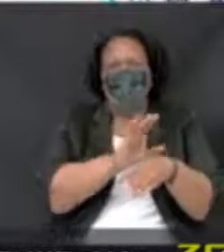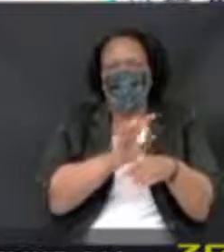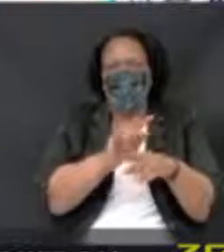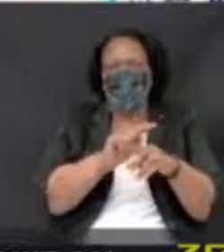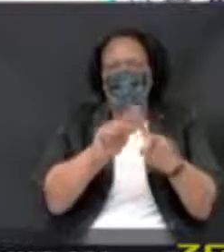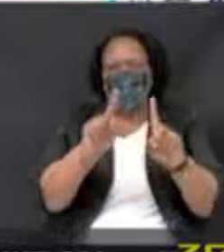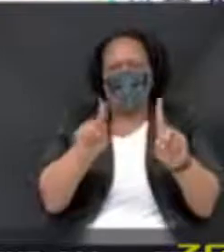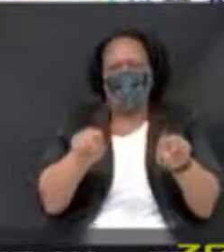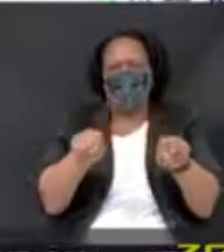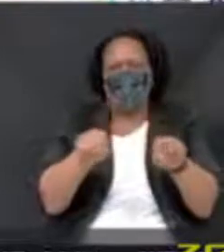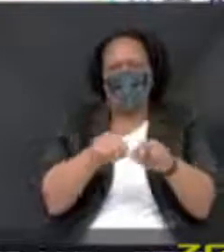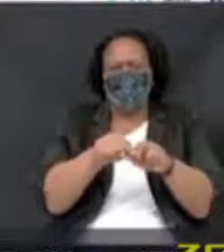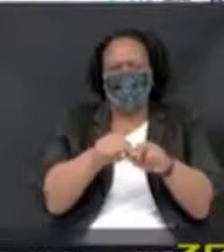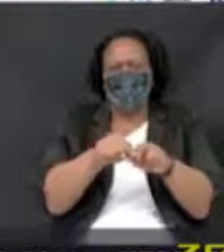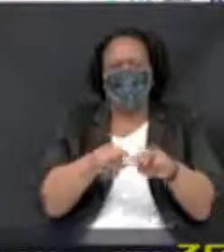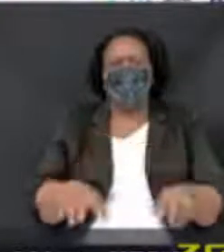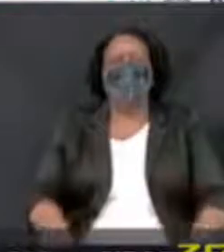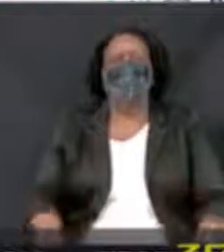be added?